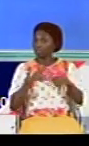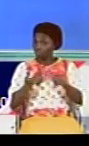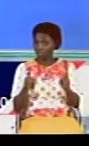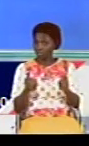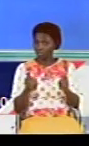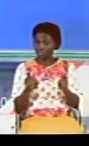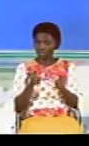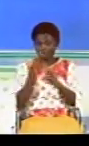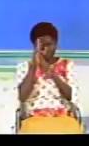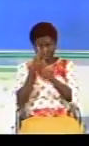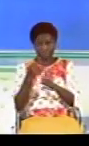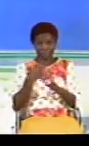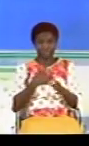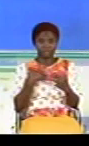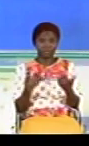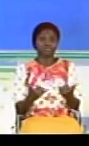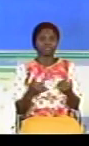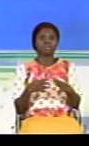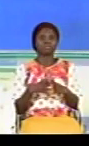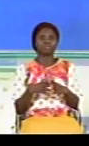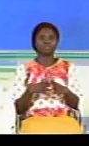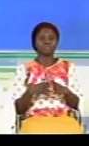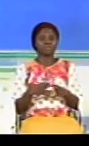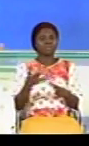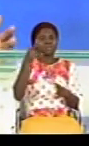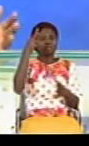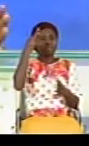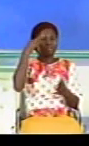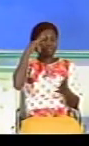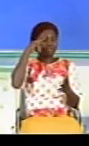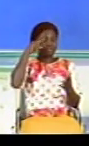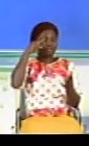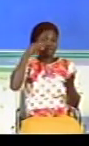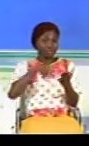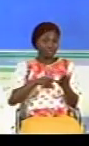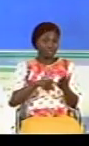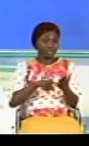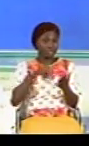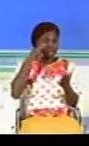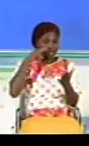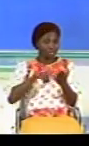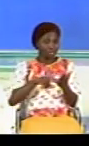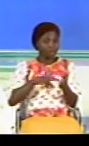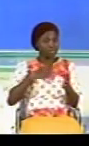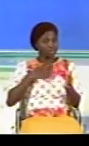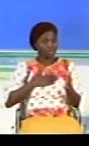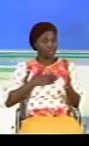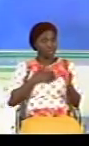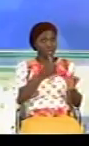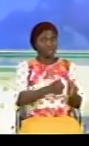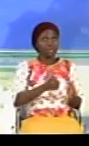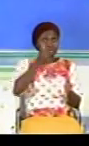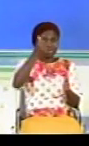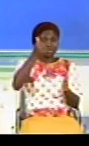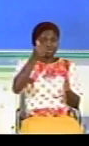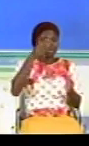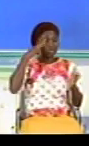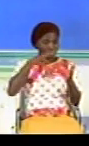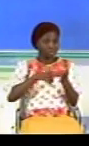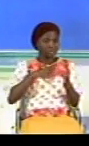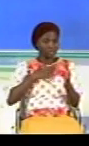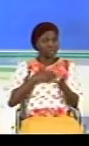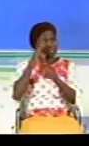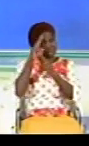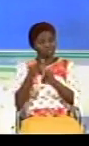me now. Recognize my position. Recognize my honor and my glory.